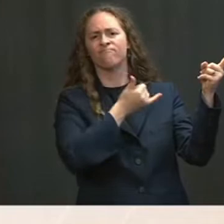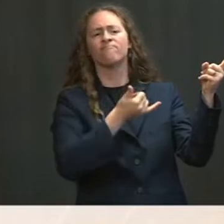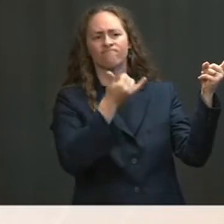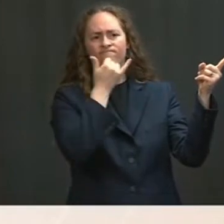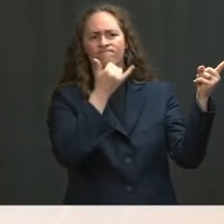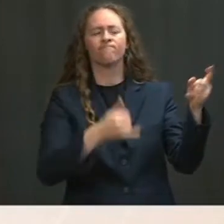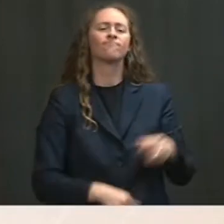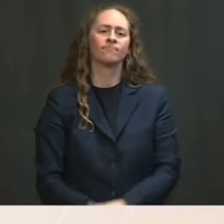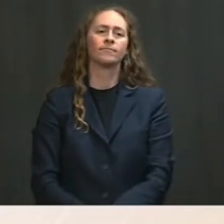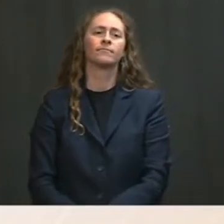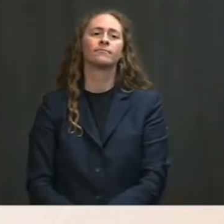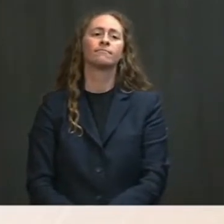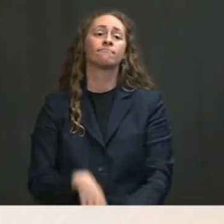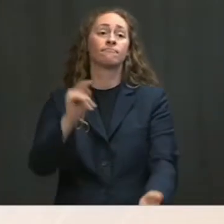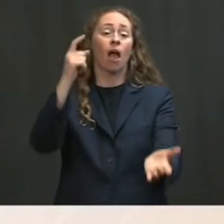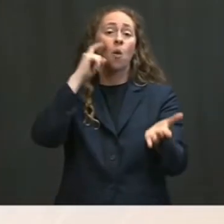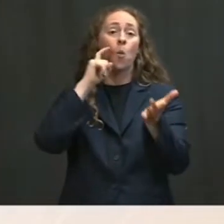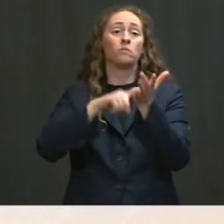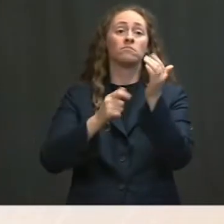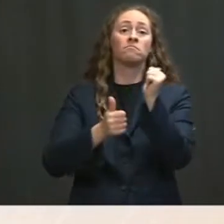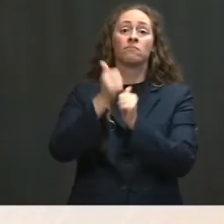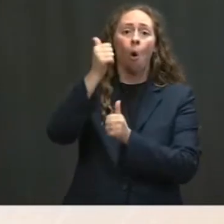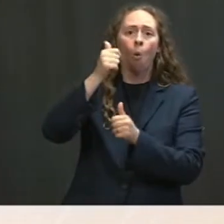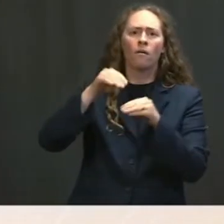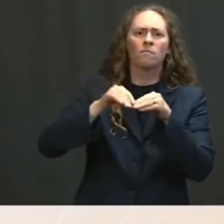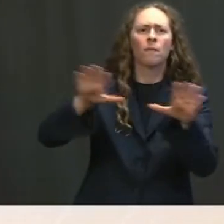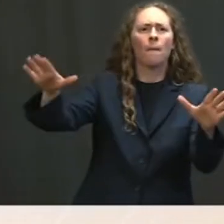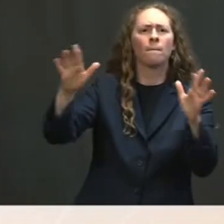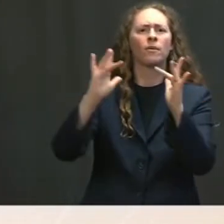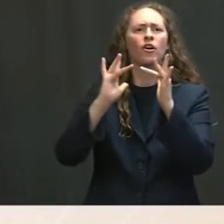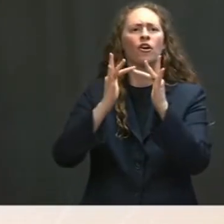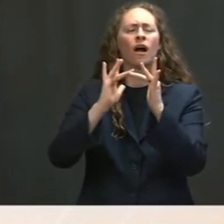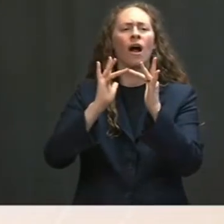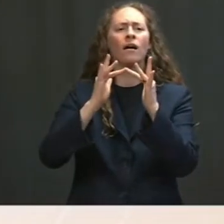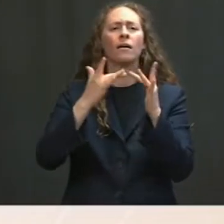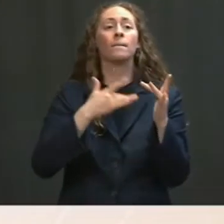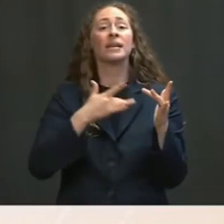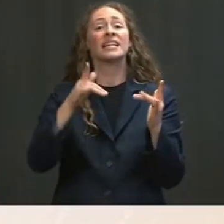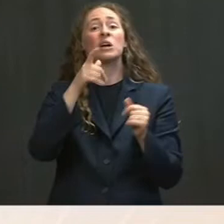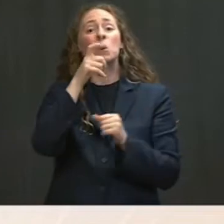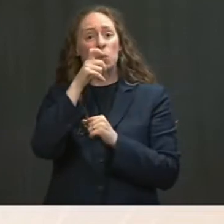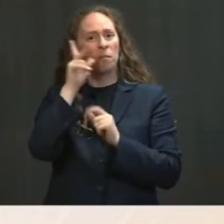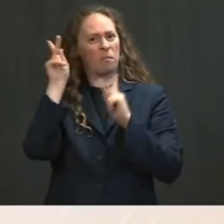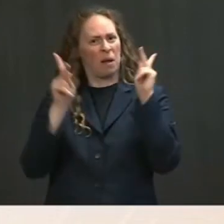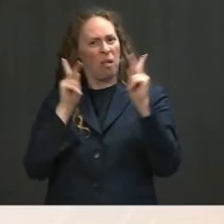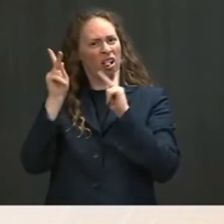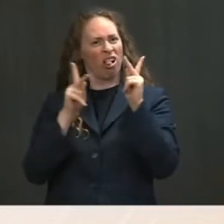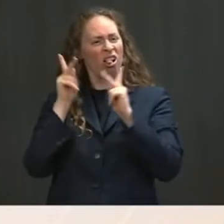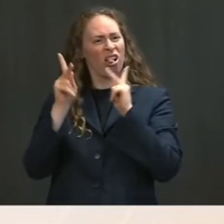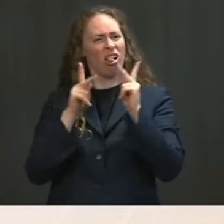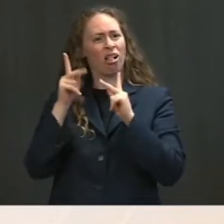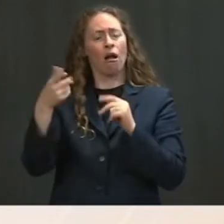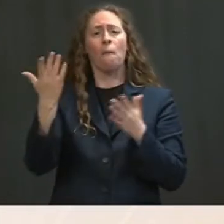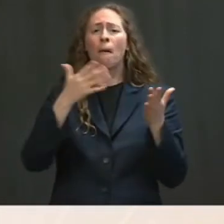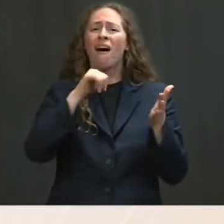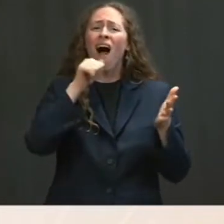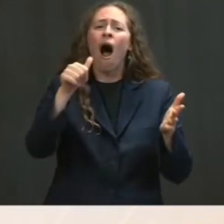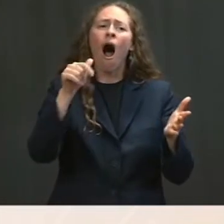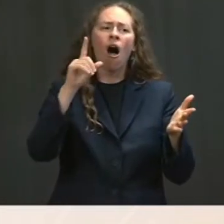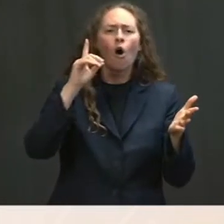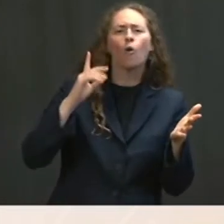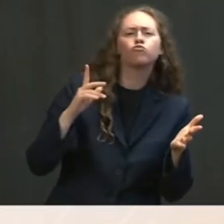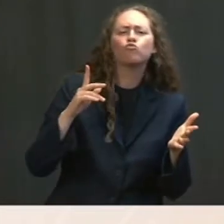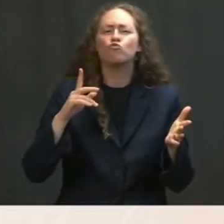misinformation that is circulating online is often coming from individuals who don't have bad intentions, but who are unintentionally